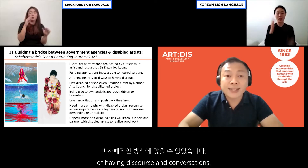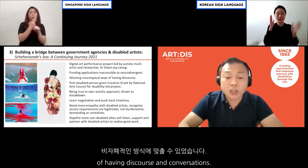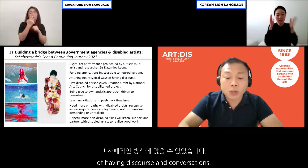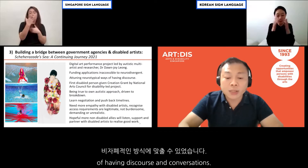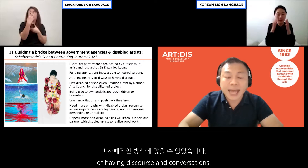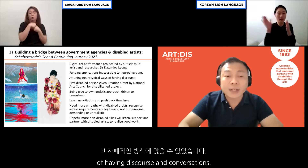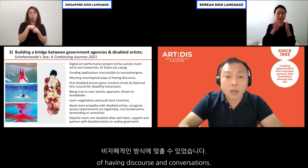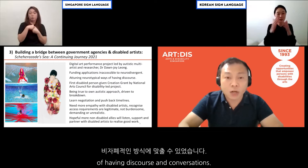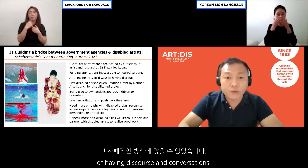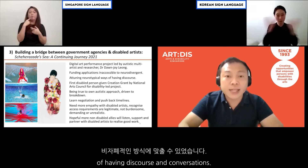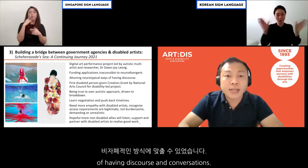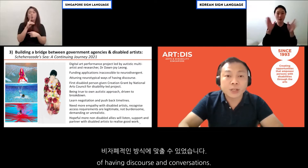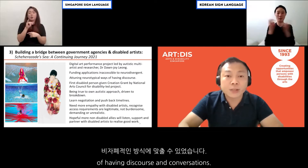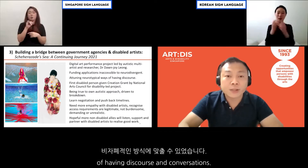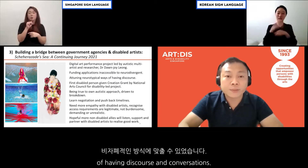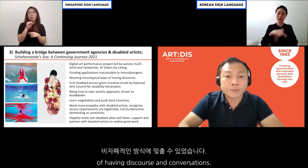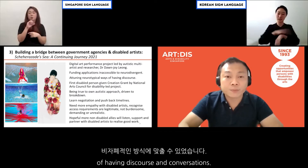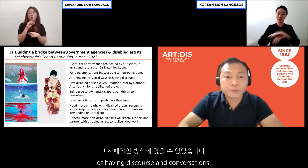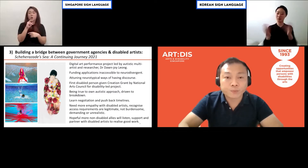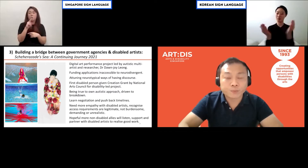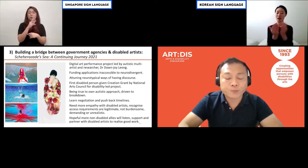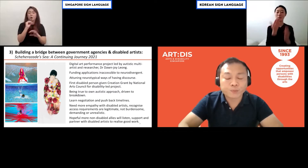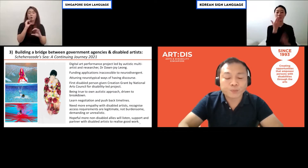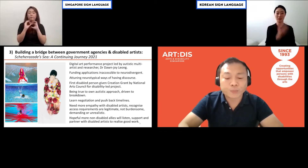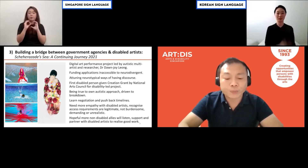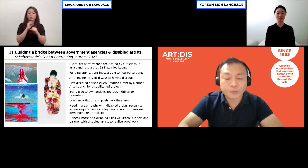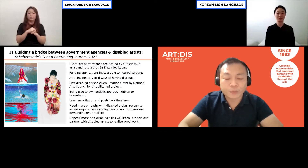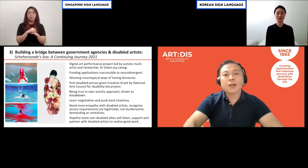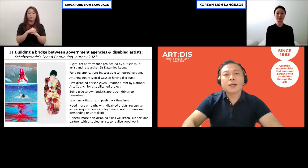having discourse and conversations.